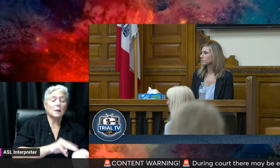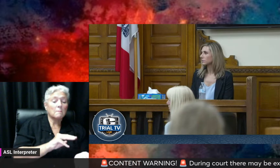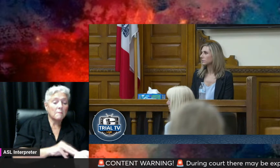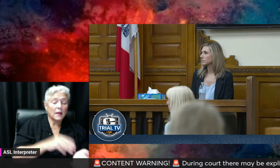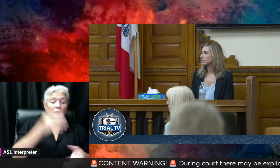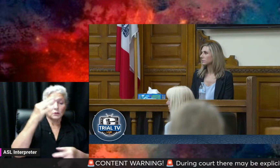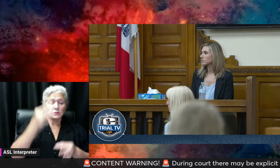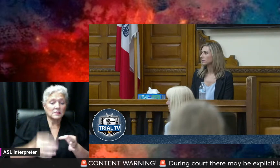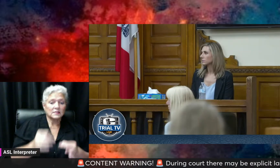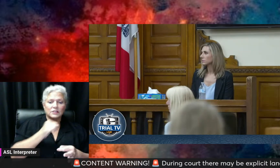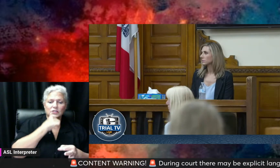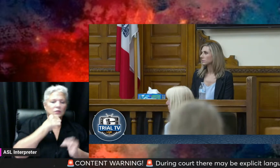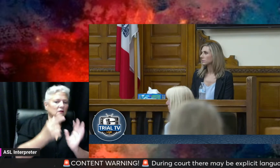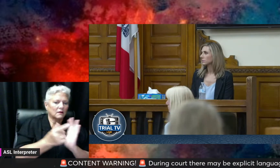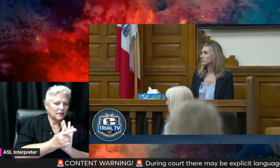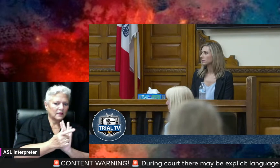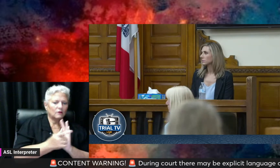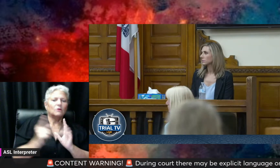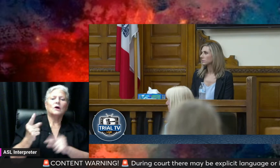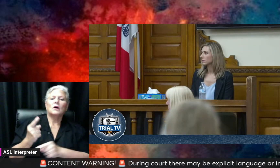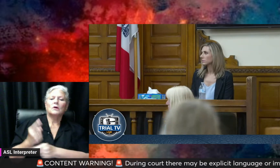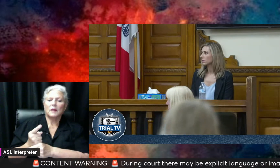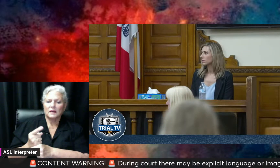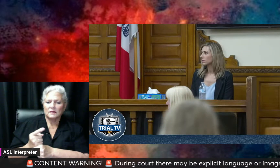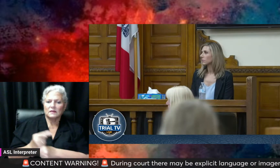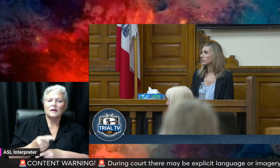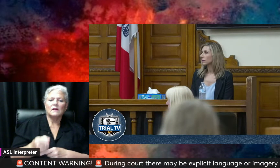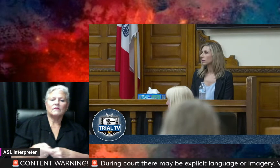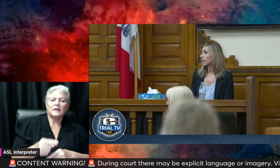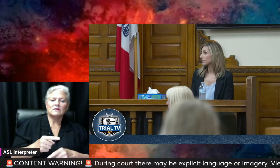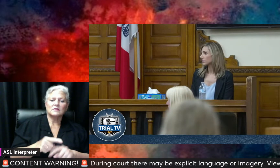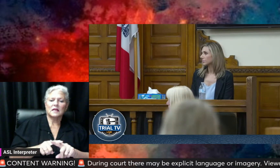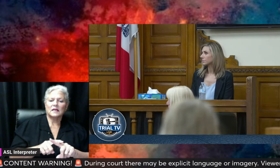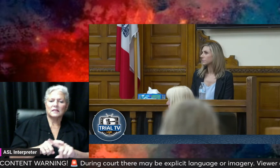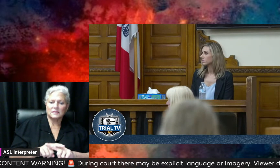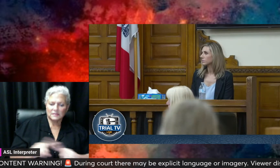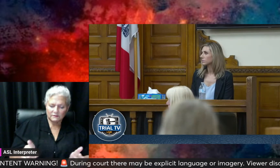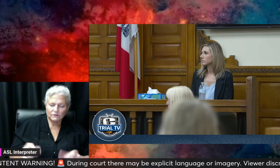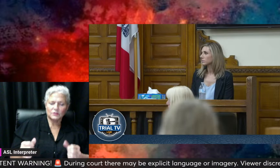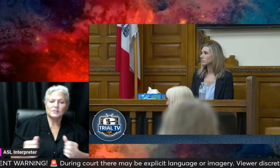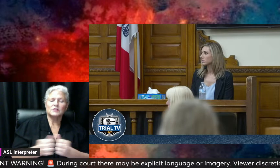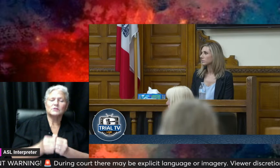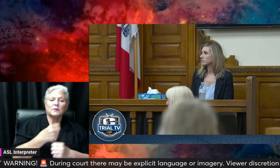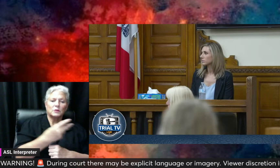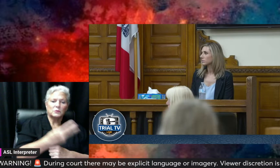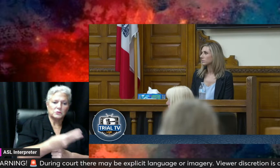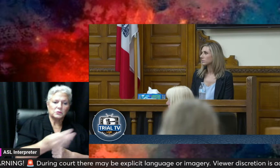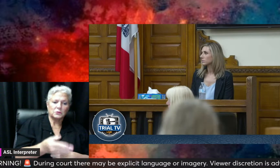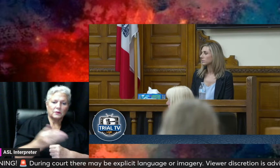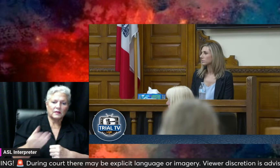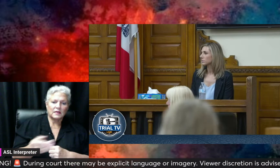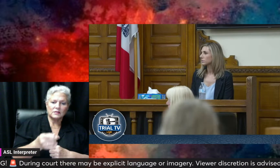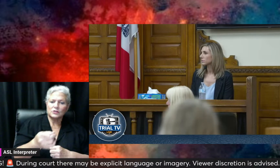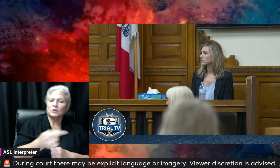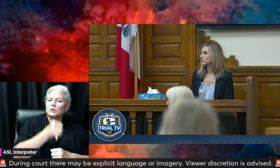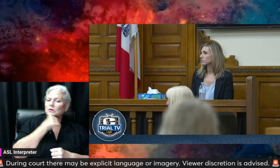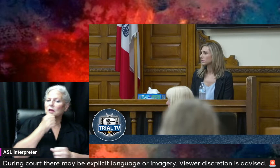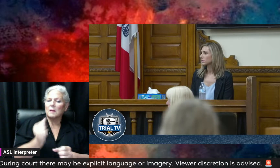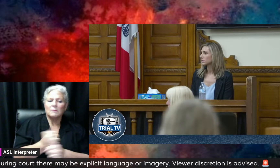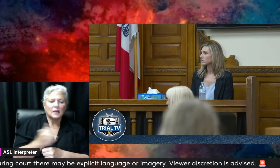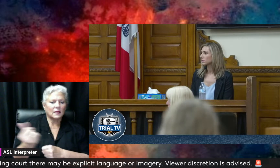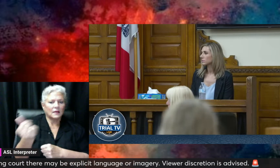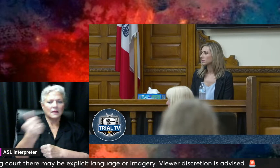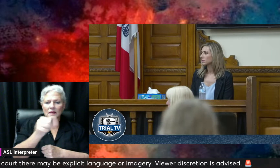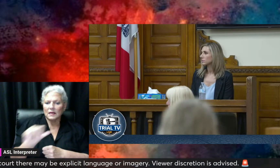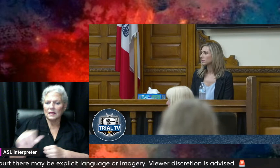right. And there's a distinction between those two things, isn't there? Yes. You're not making any statement with regards to guilt